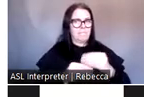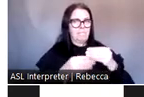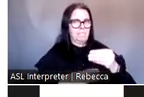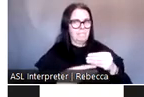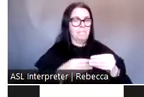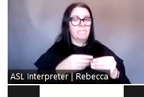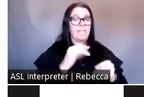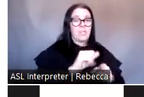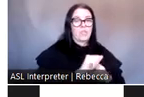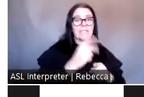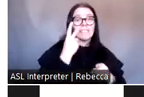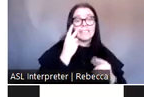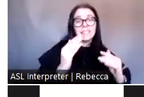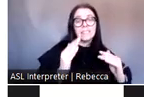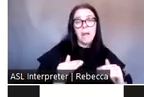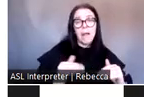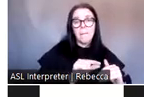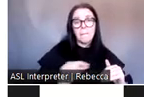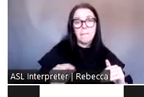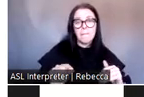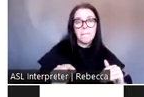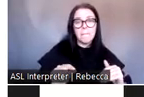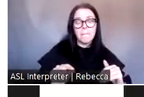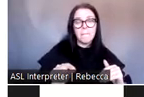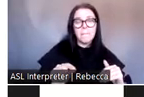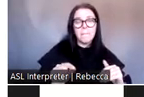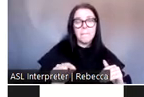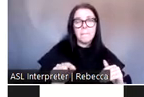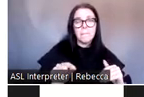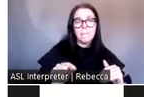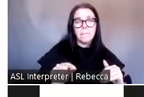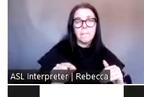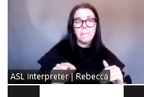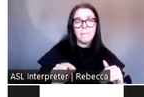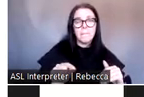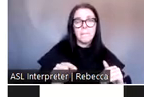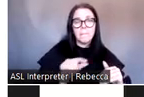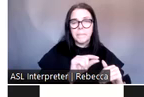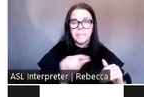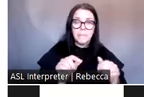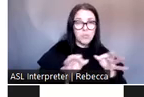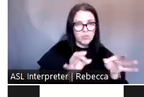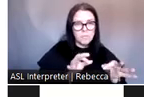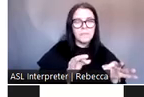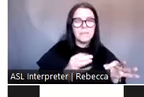you see at the bottom of the screen, there is a description there that